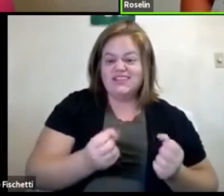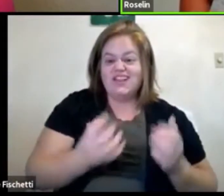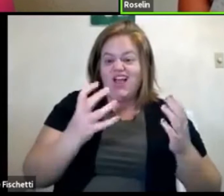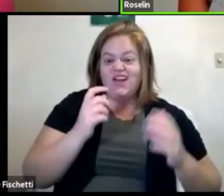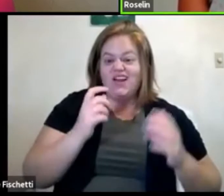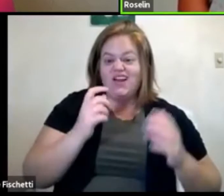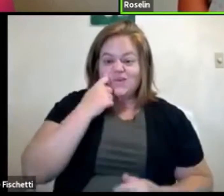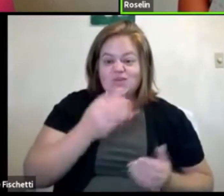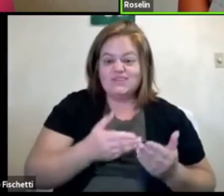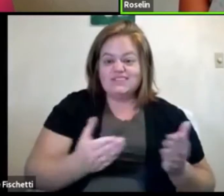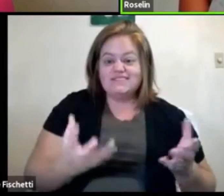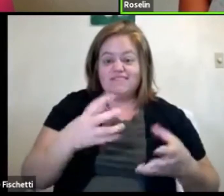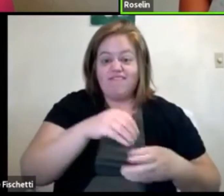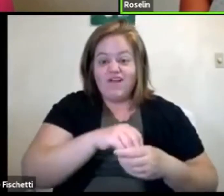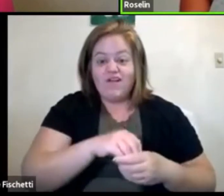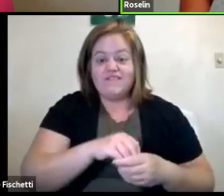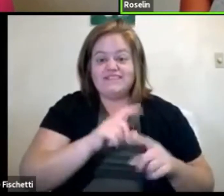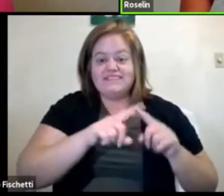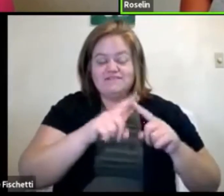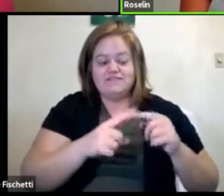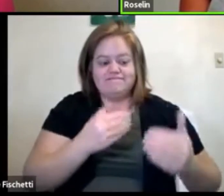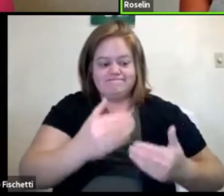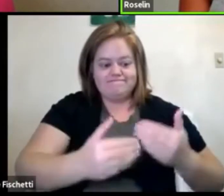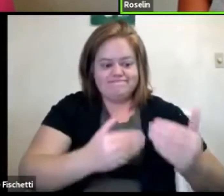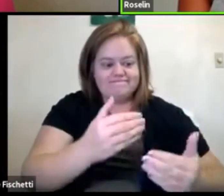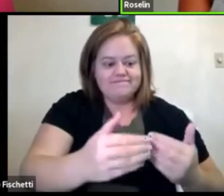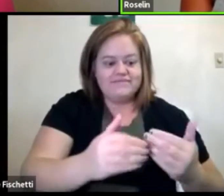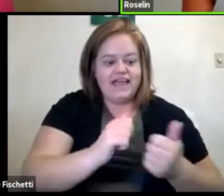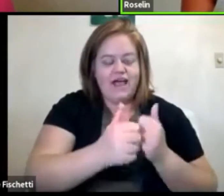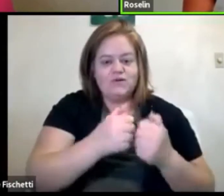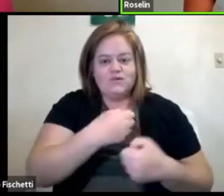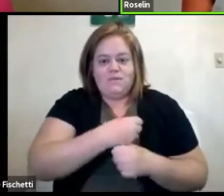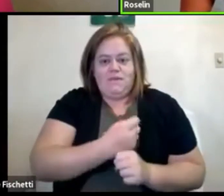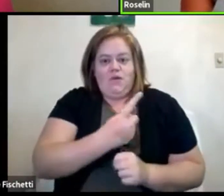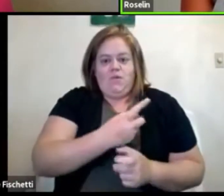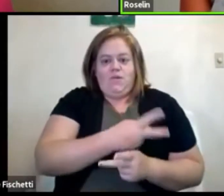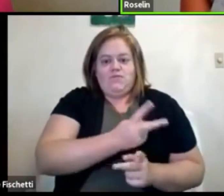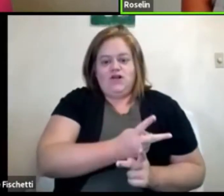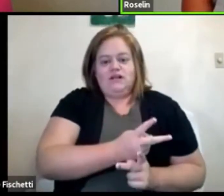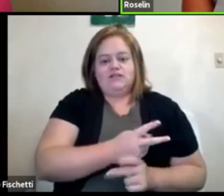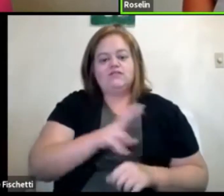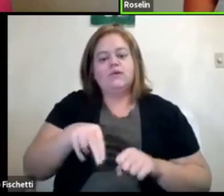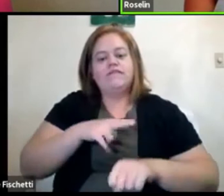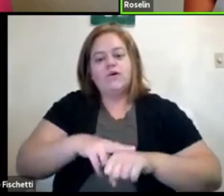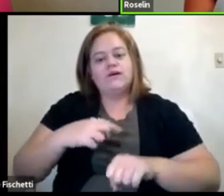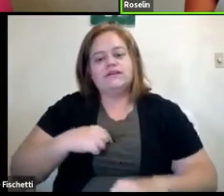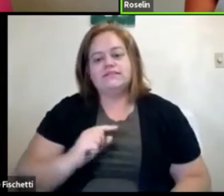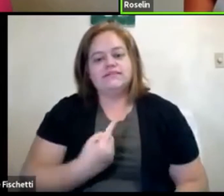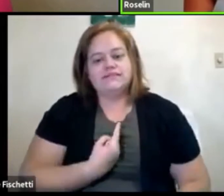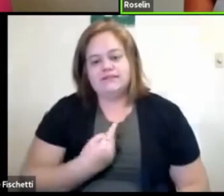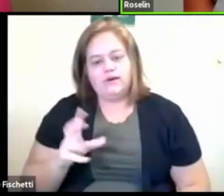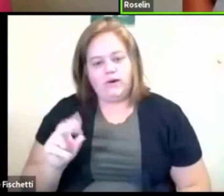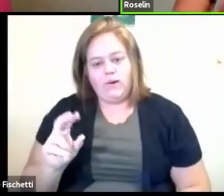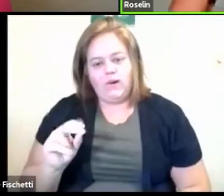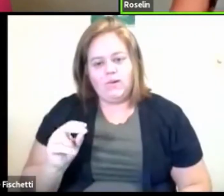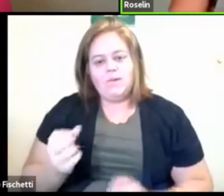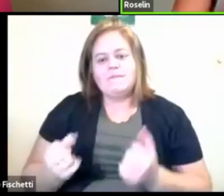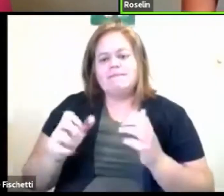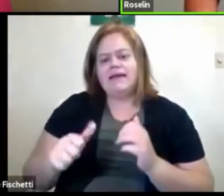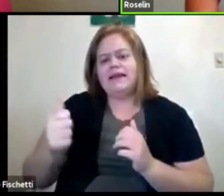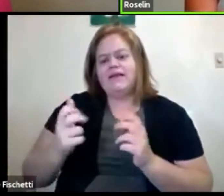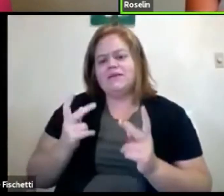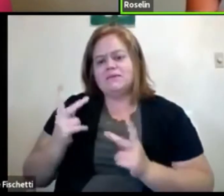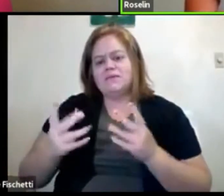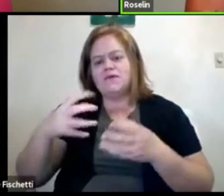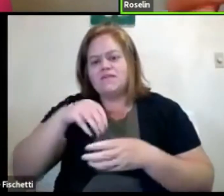research steps go through the process of making that product. And of course, I wasn't the only person that worked on it. Many people did. Like after,